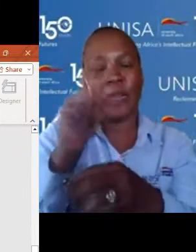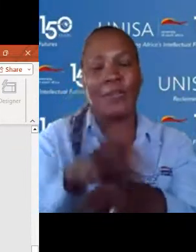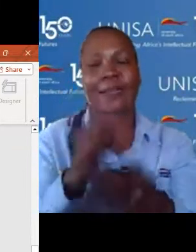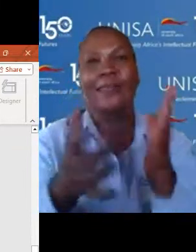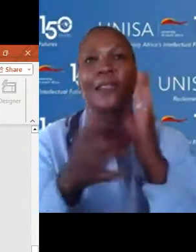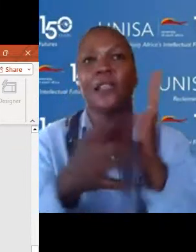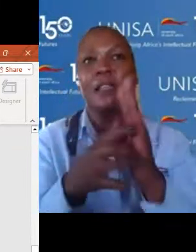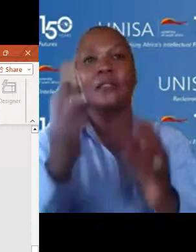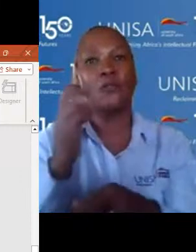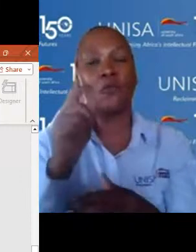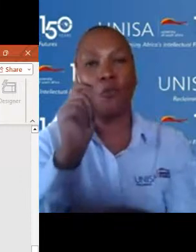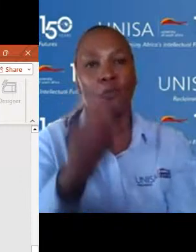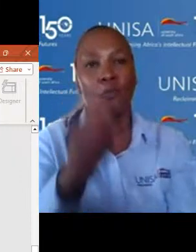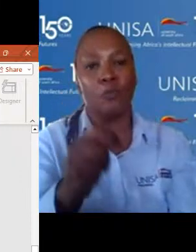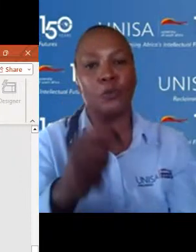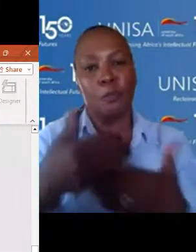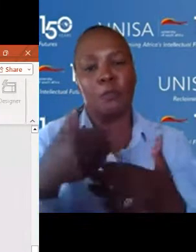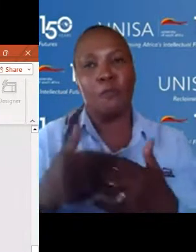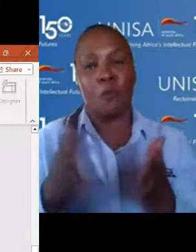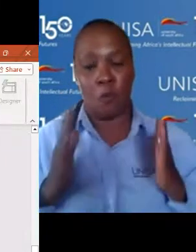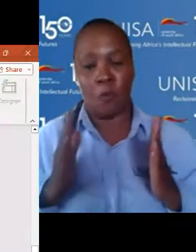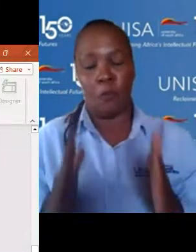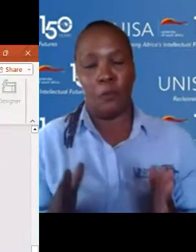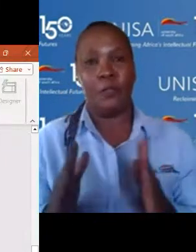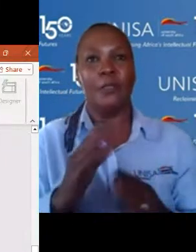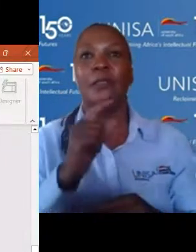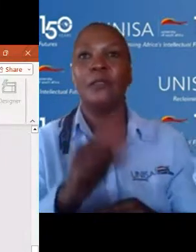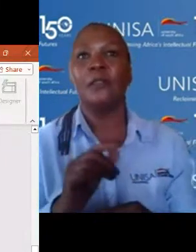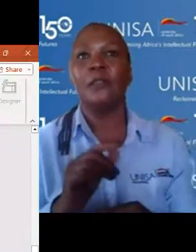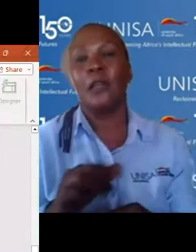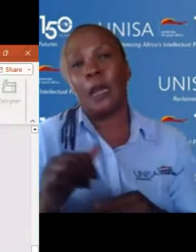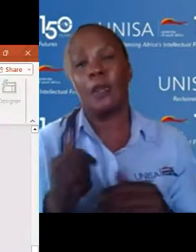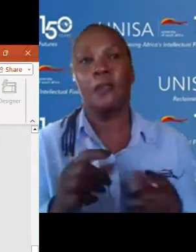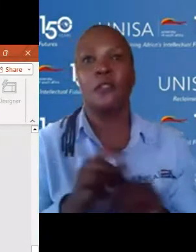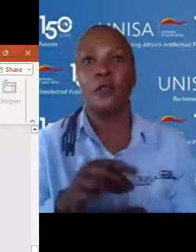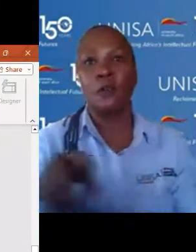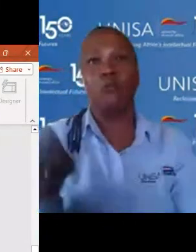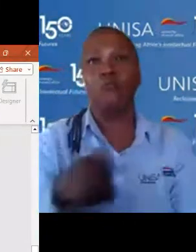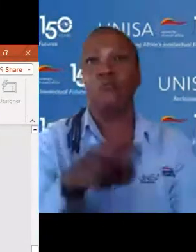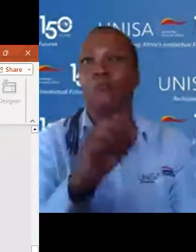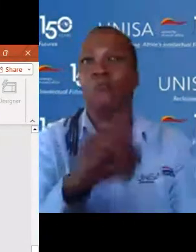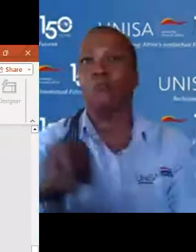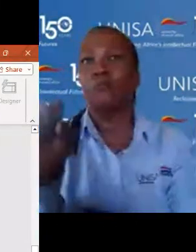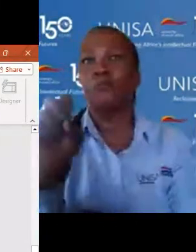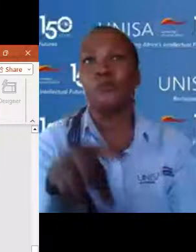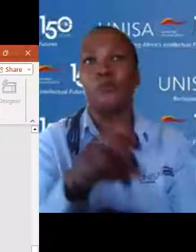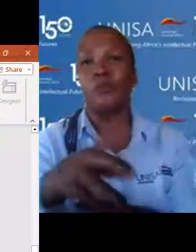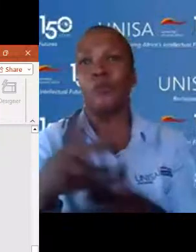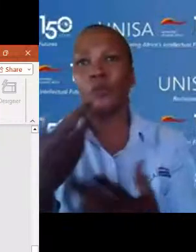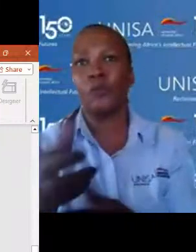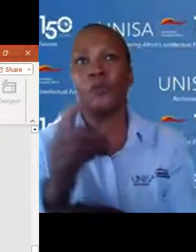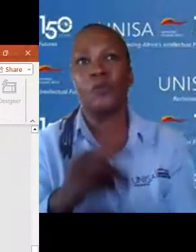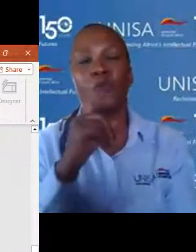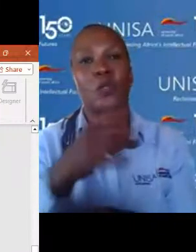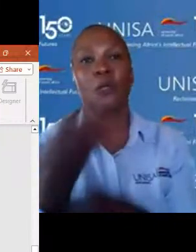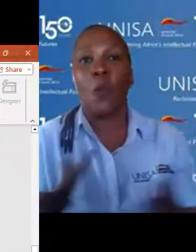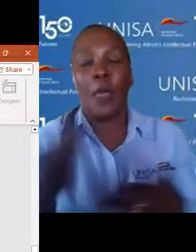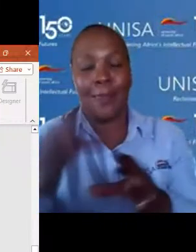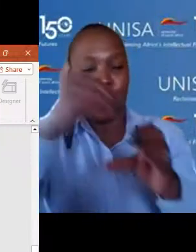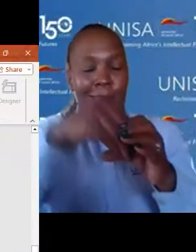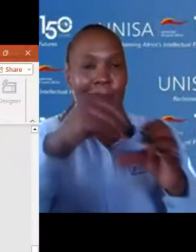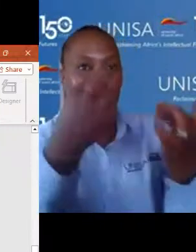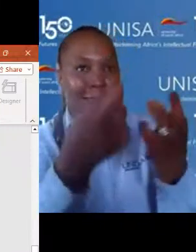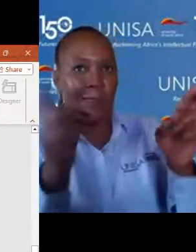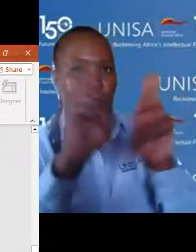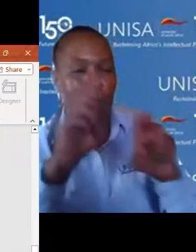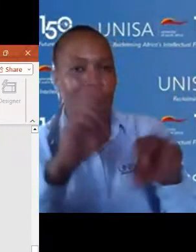in front of your body, diagonal to your body, and you move around, but it's used only indoors. Then we've got touch technique,